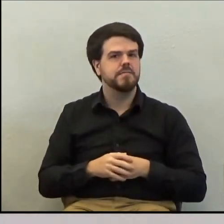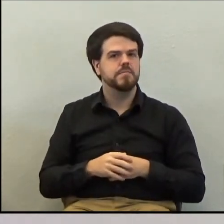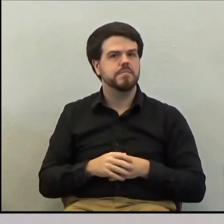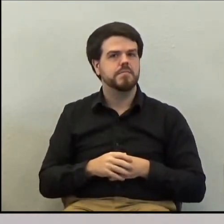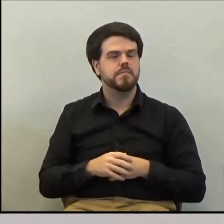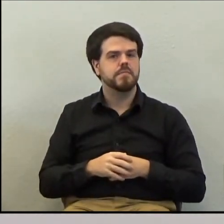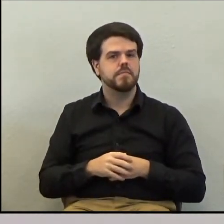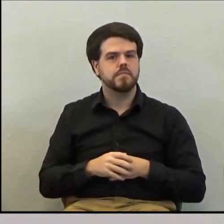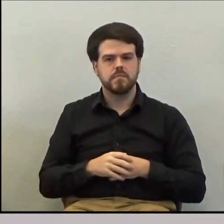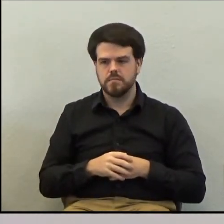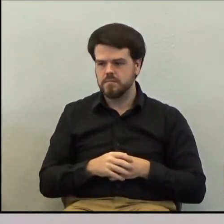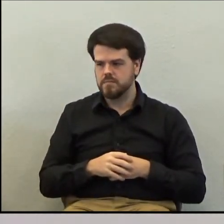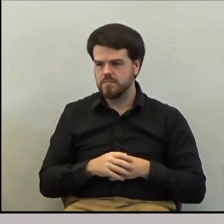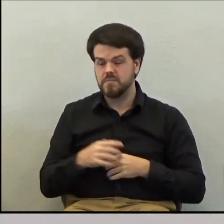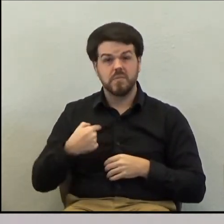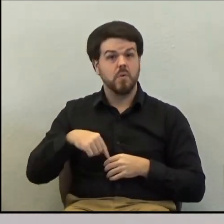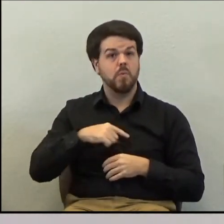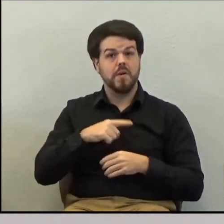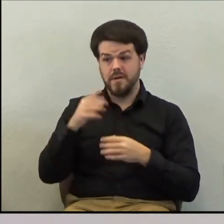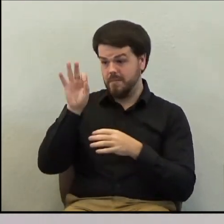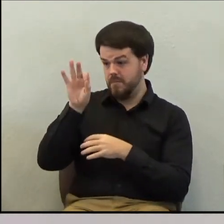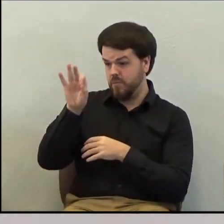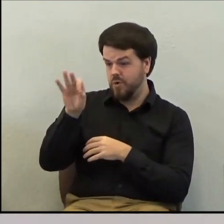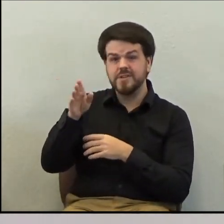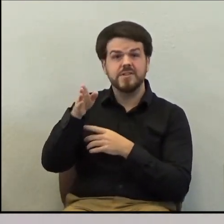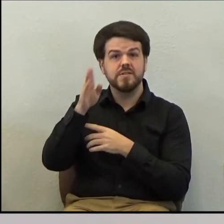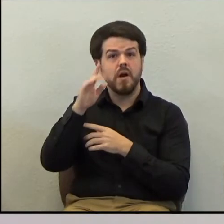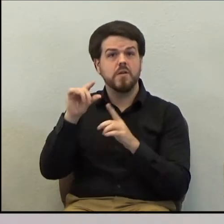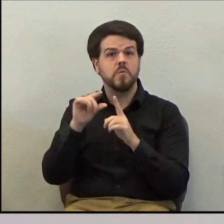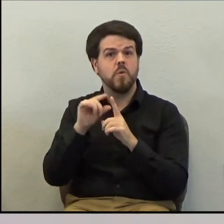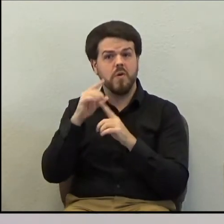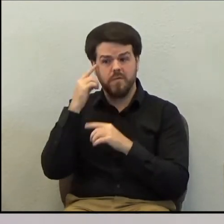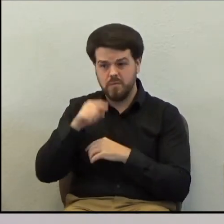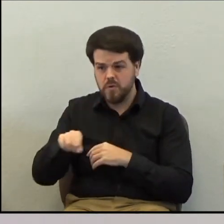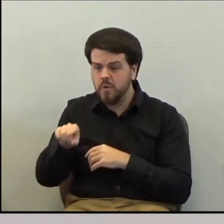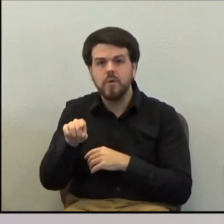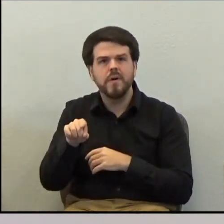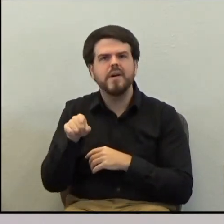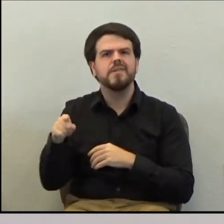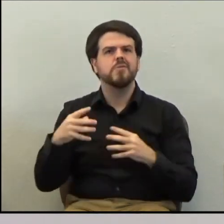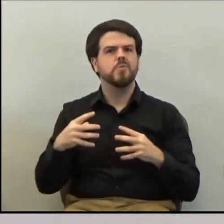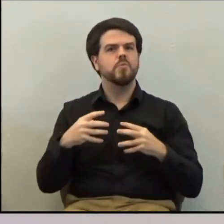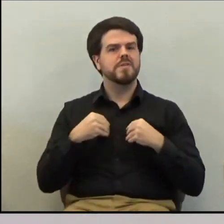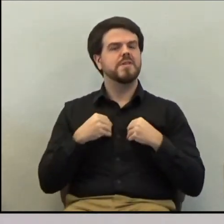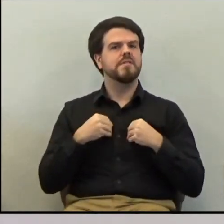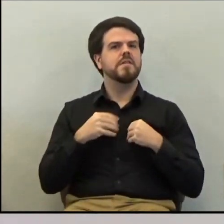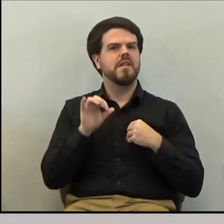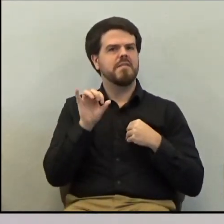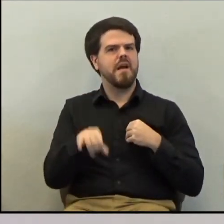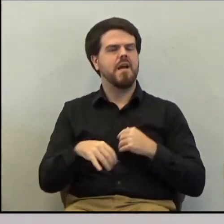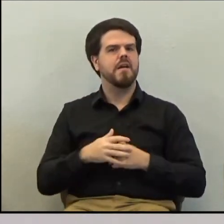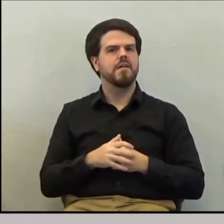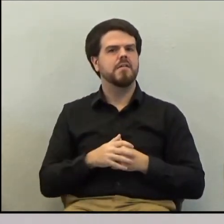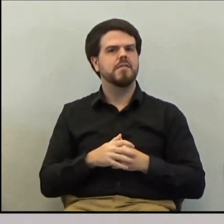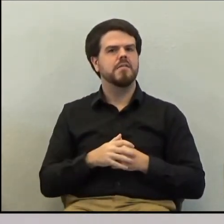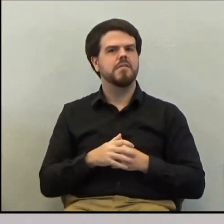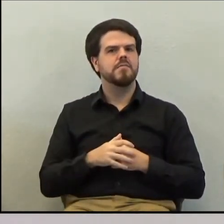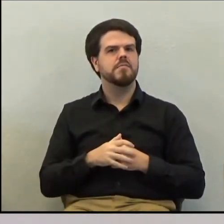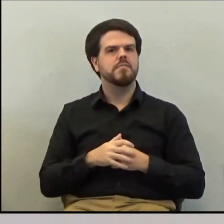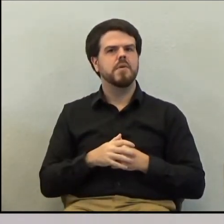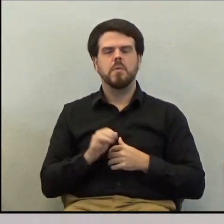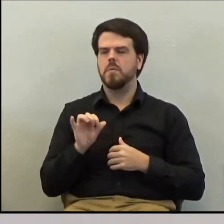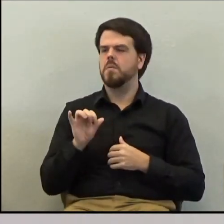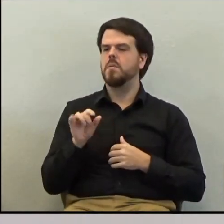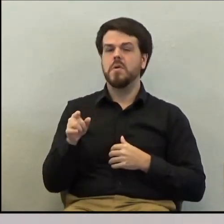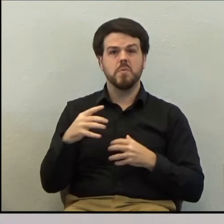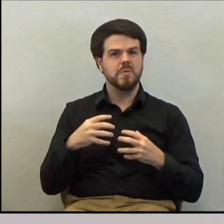He said, we preach God's word to you. And then he says, and you received it as such. You received it as the word of